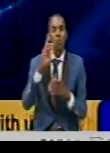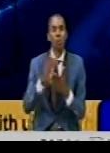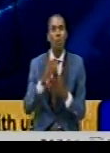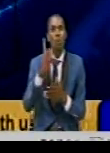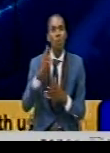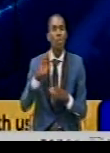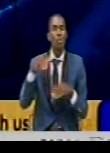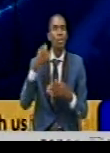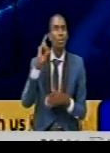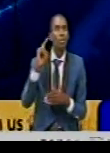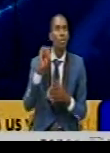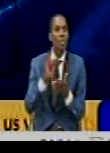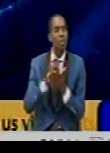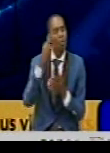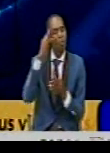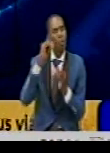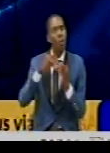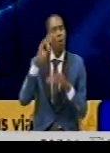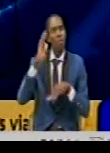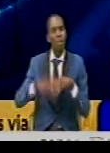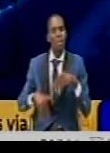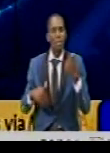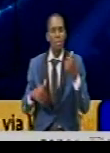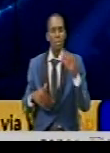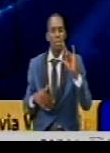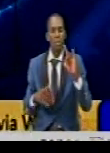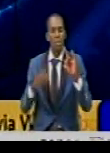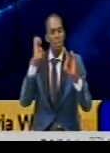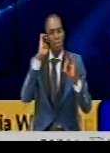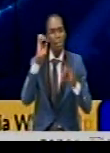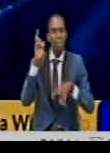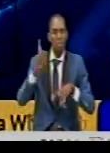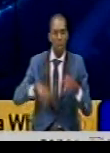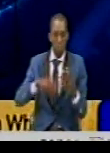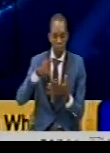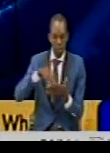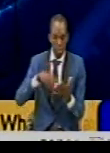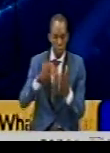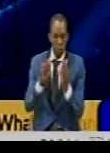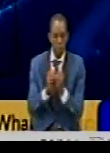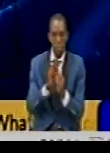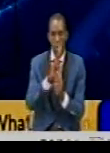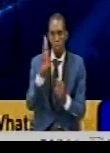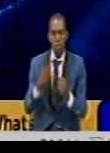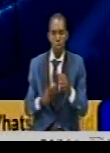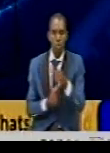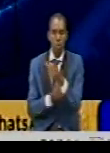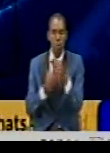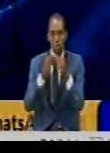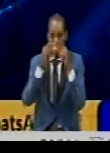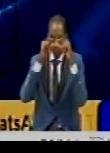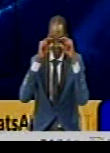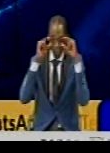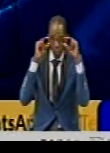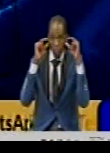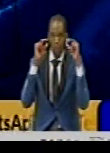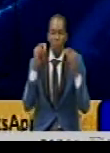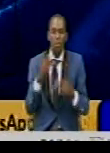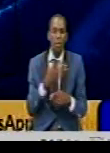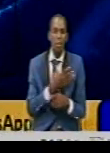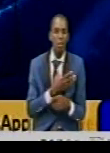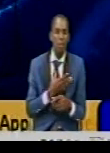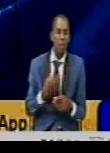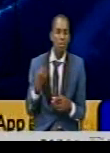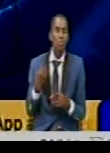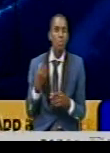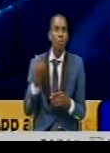Isolo Region, Delta 1, testified that for more than 18 years, he can't read without the aid